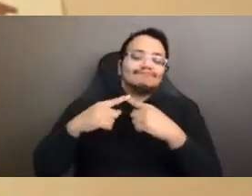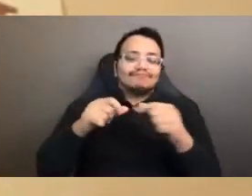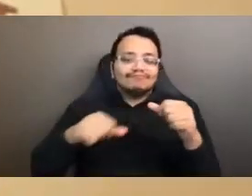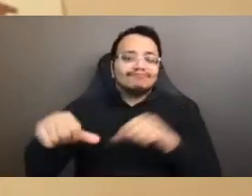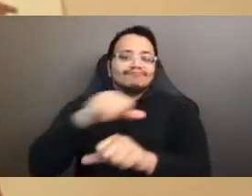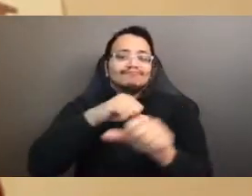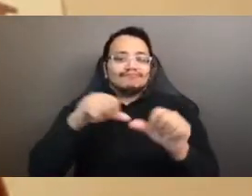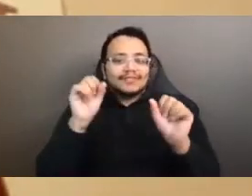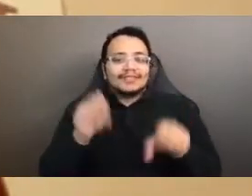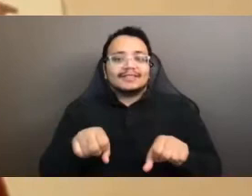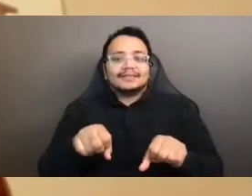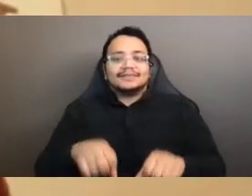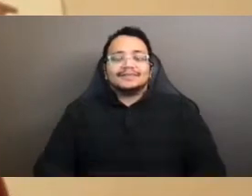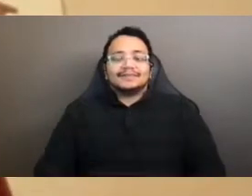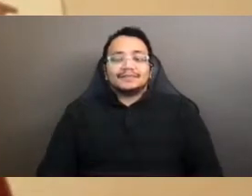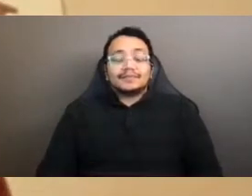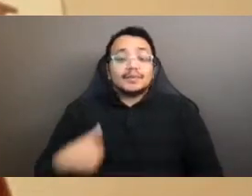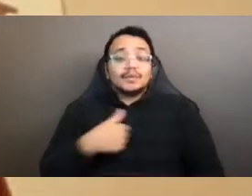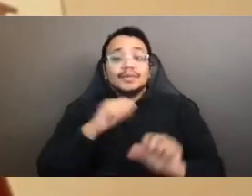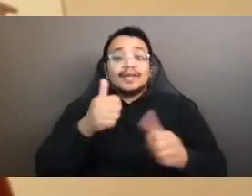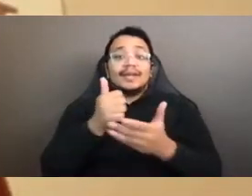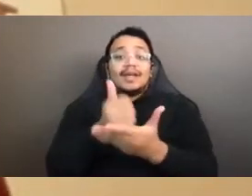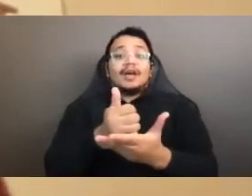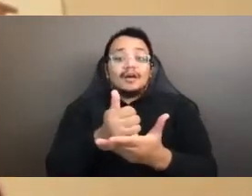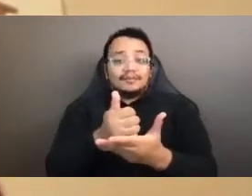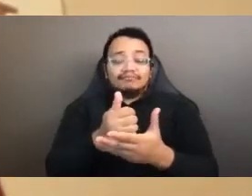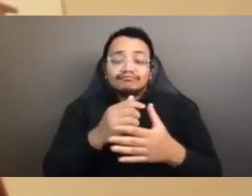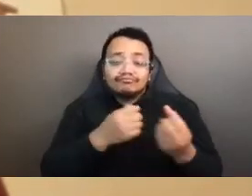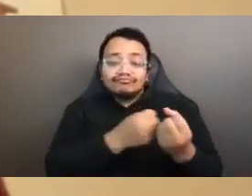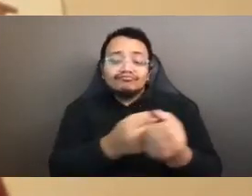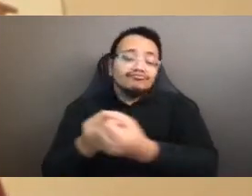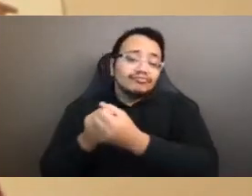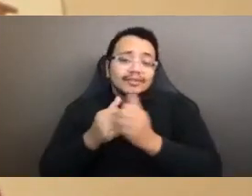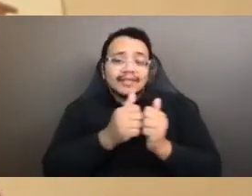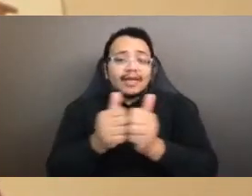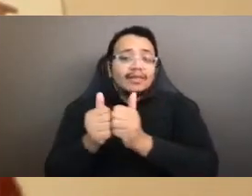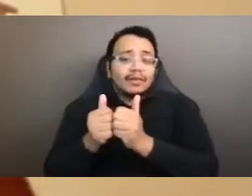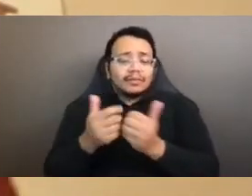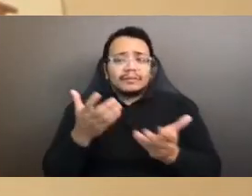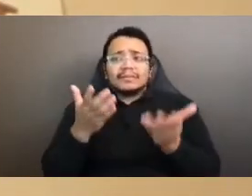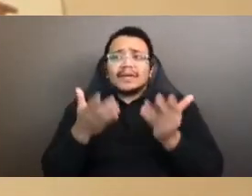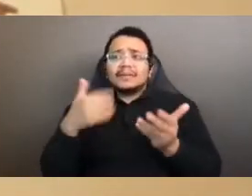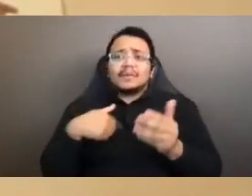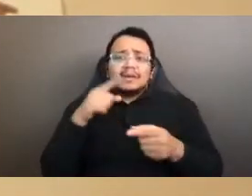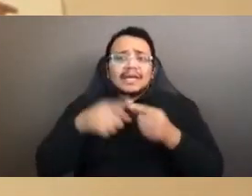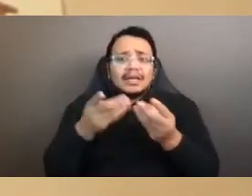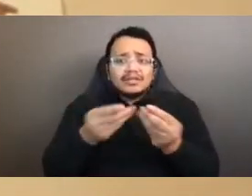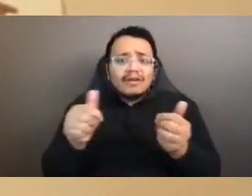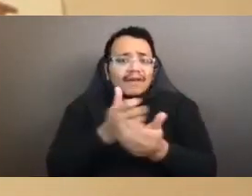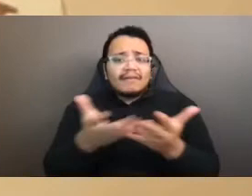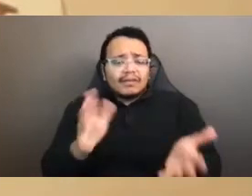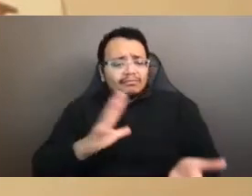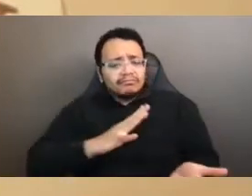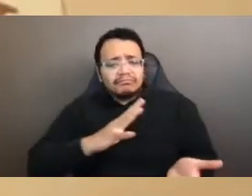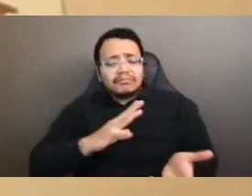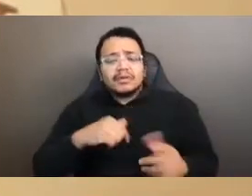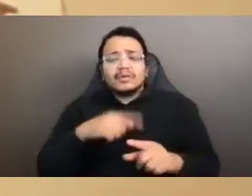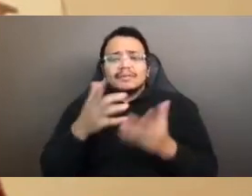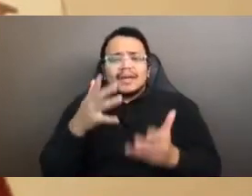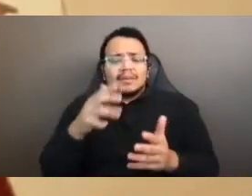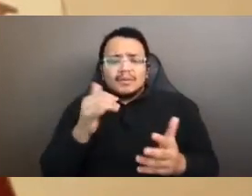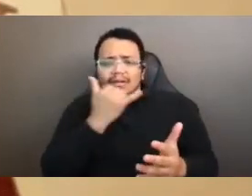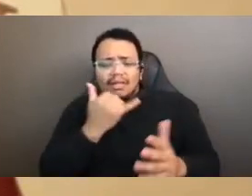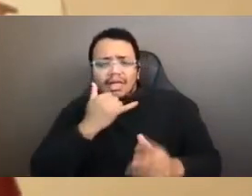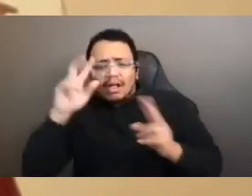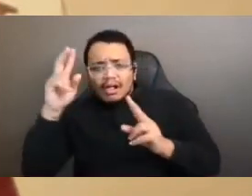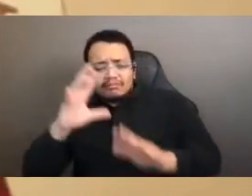could help figure this out together. We're not saying we have all the answers. We know we may make mistakes ourselves too at times,